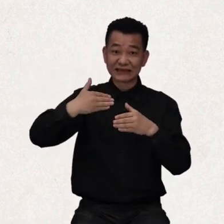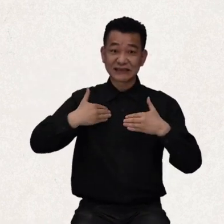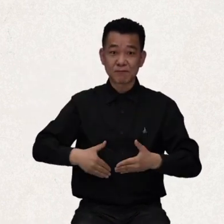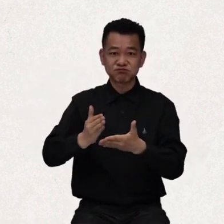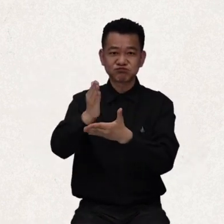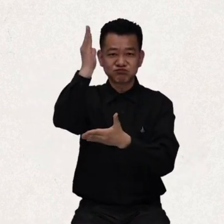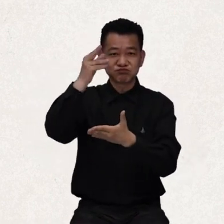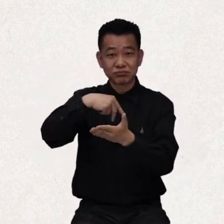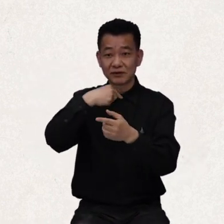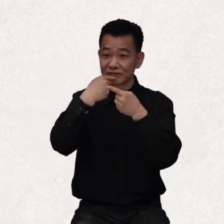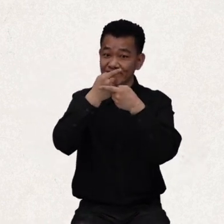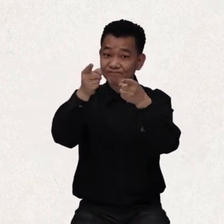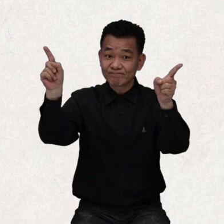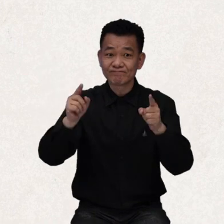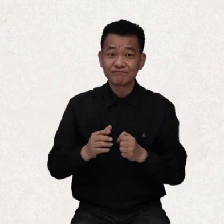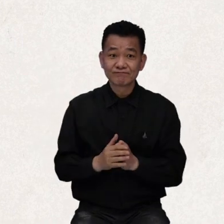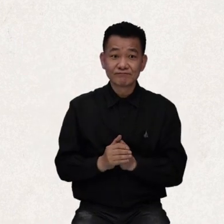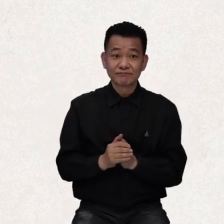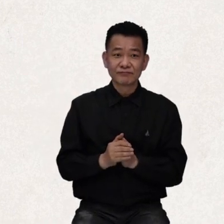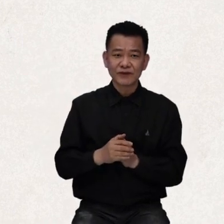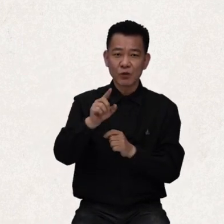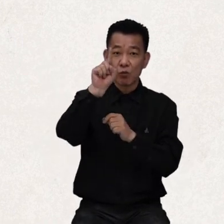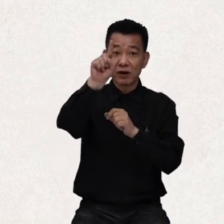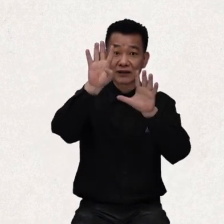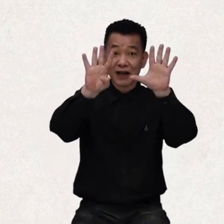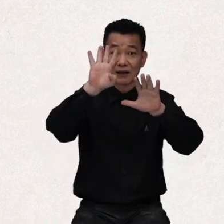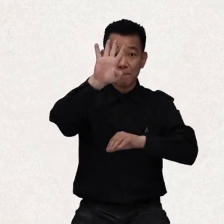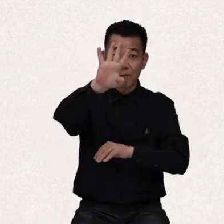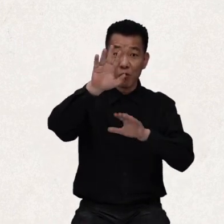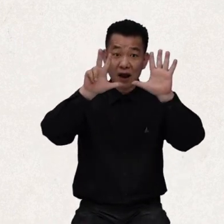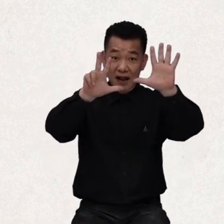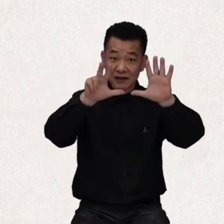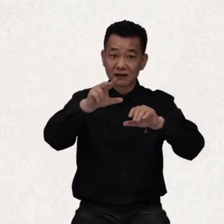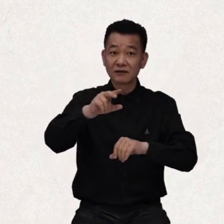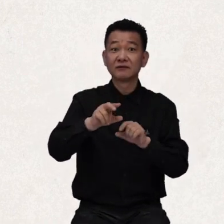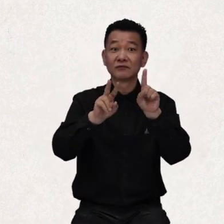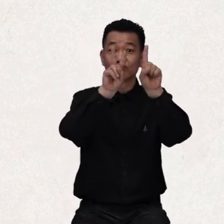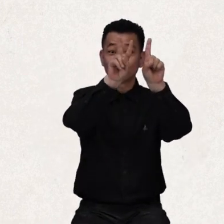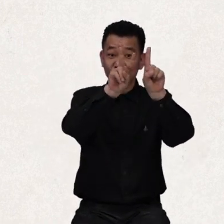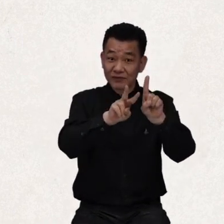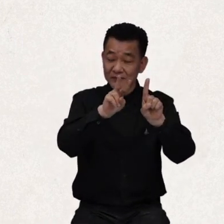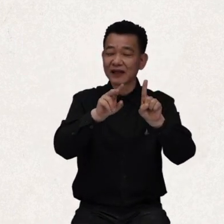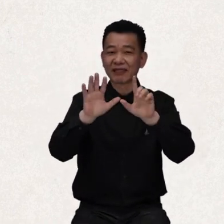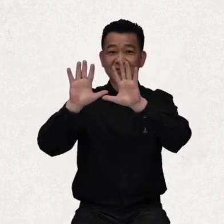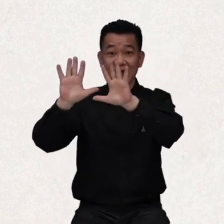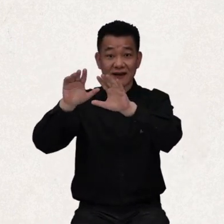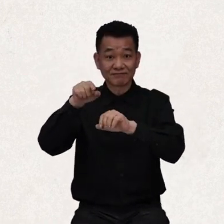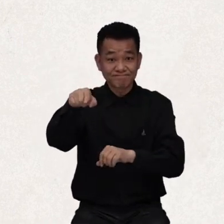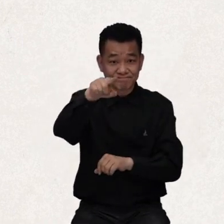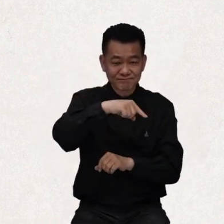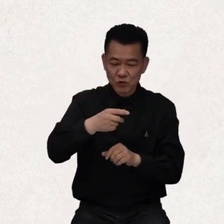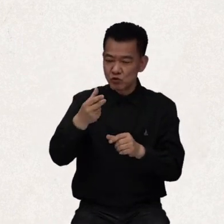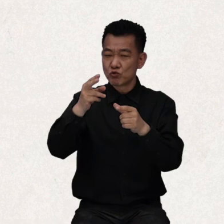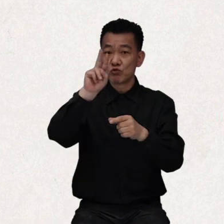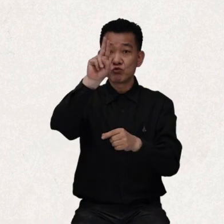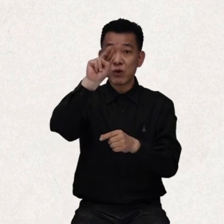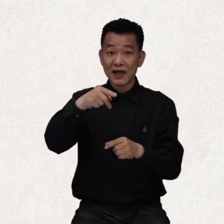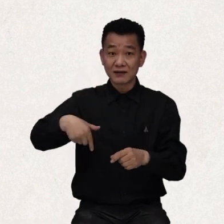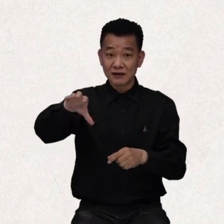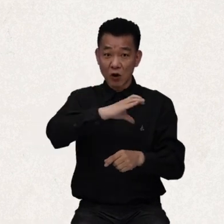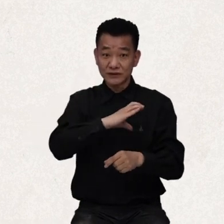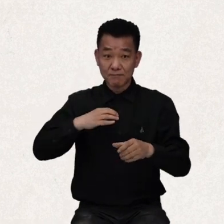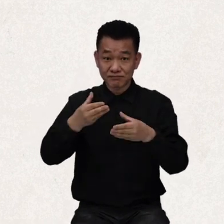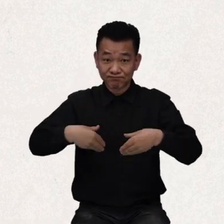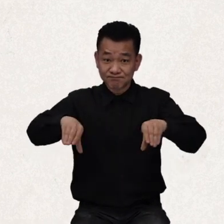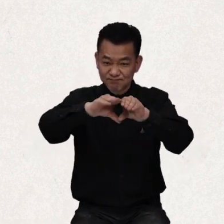Universal Declaration of Human Rights was adopted by the UN General Assembly on December 10, 1948. Starting with